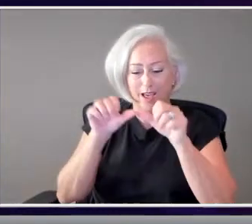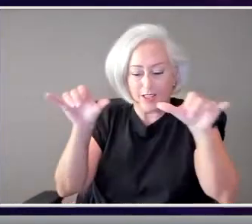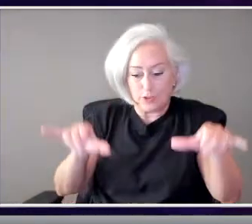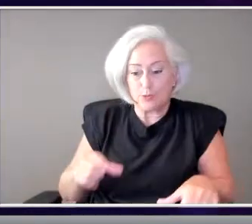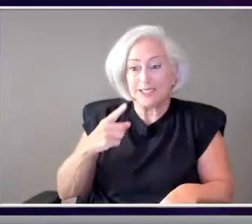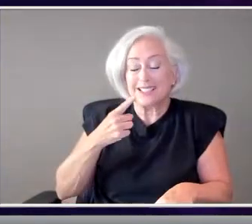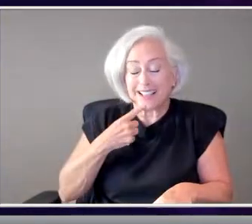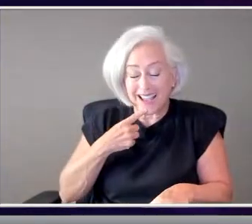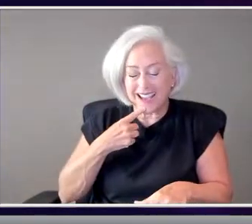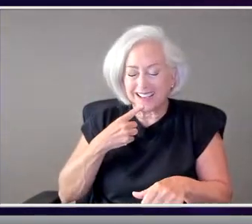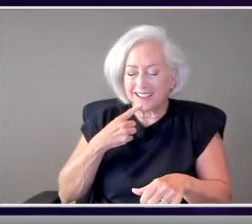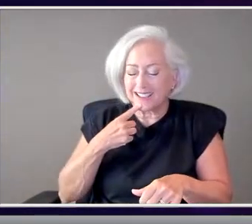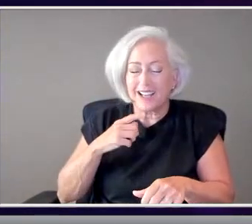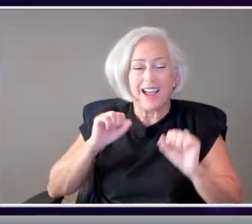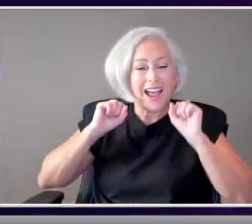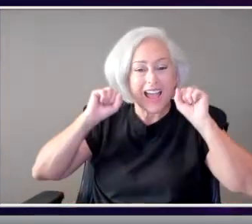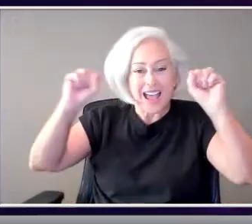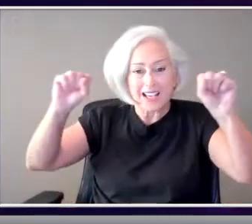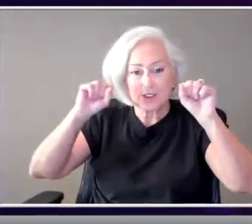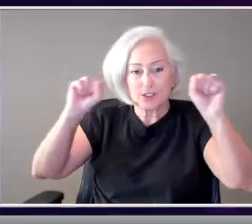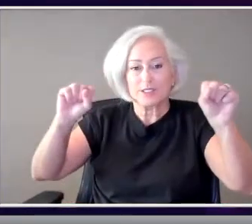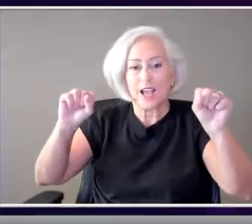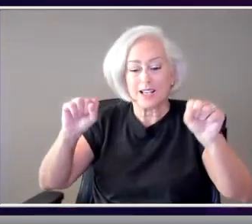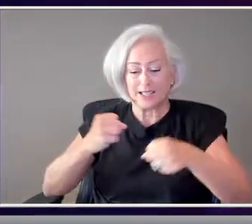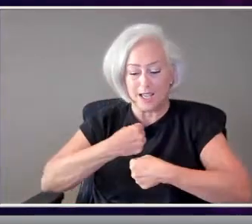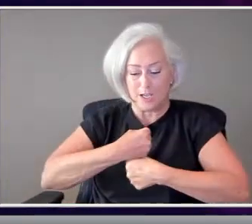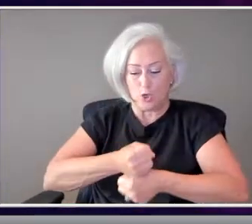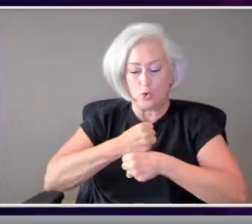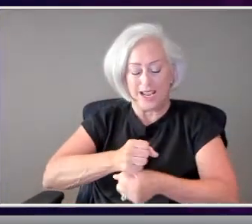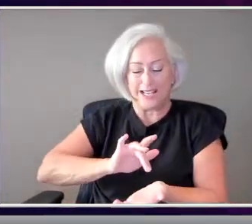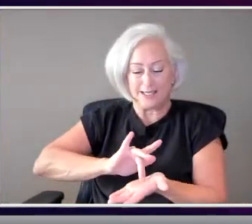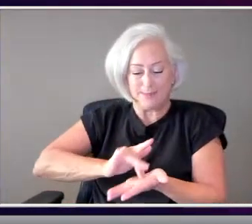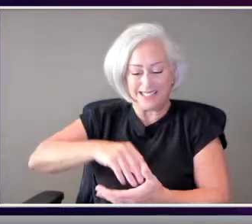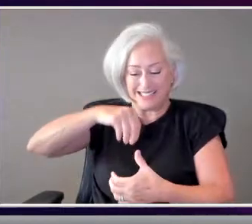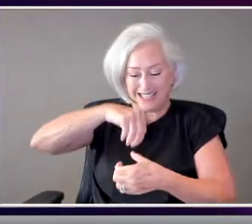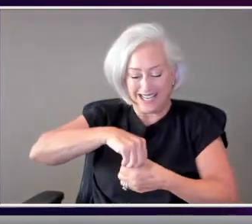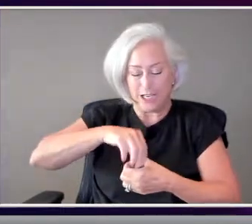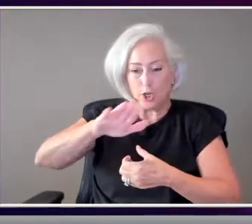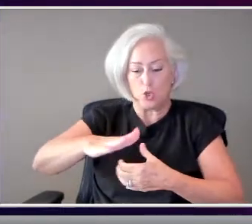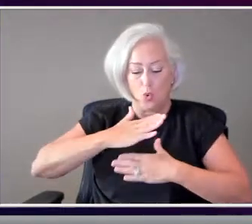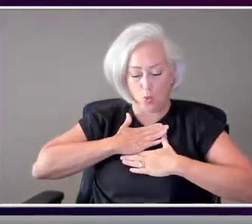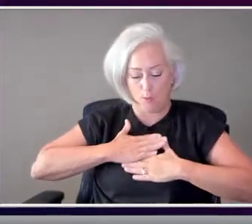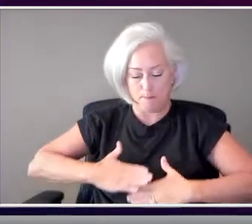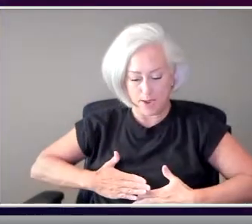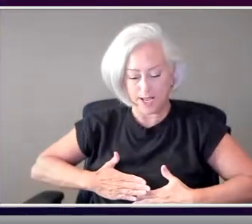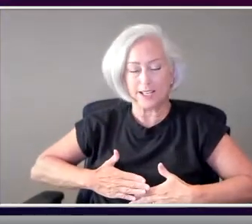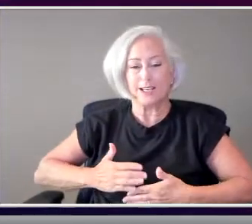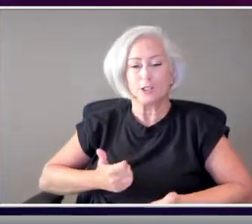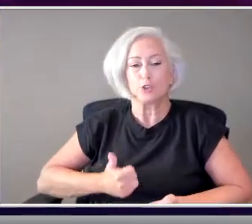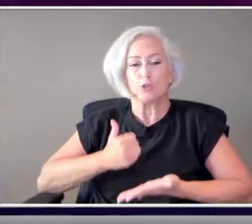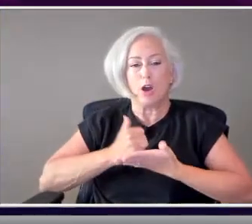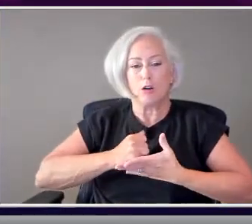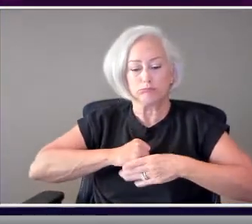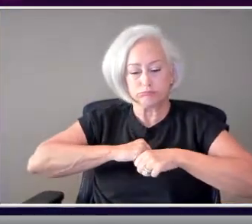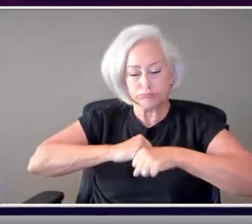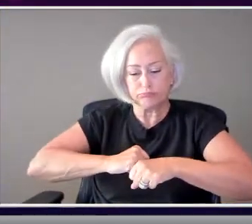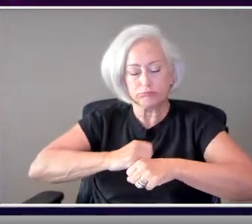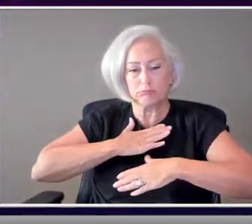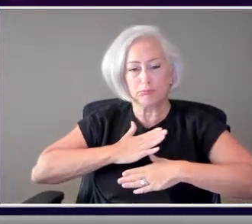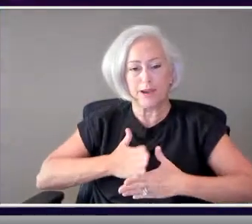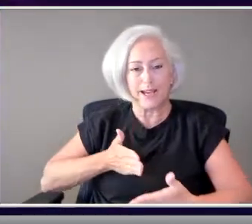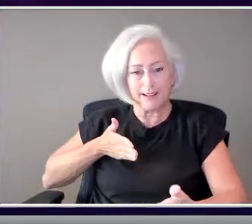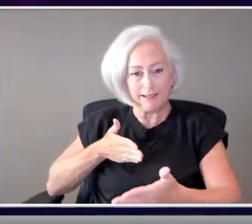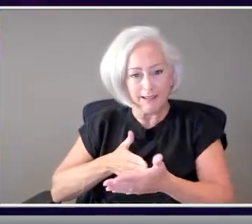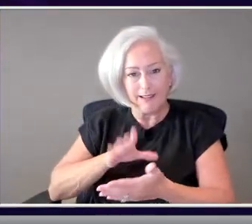exercise creates medicine in your body that fights cancer and protects your heart. It truly is